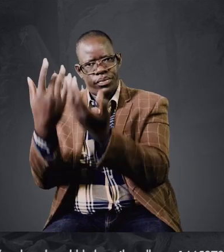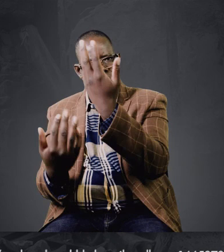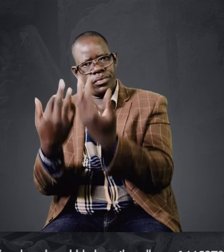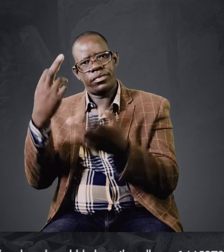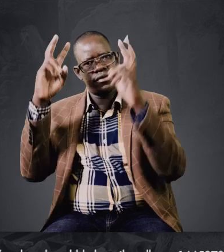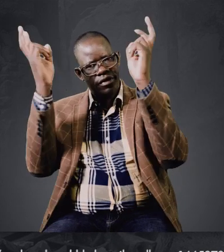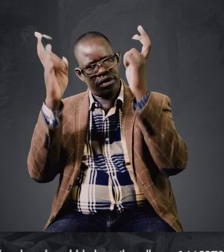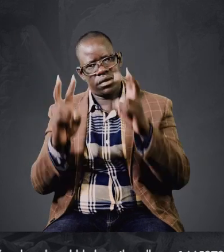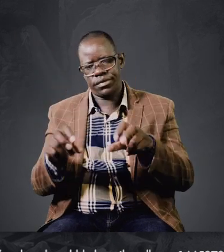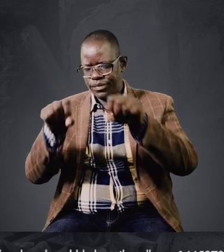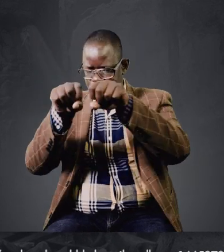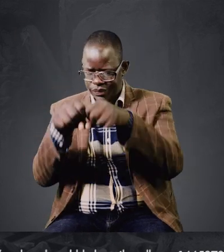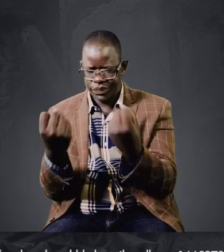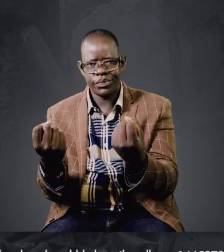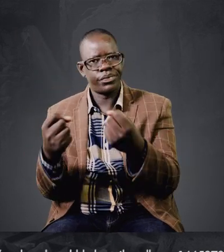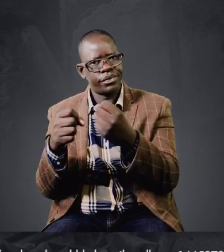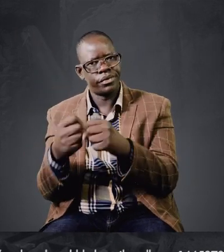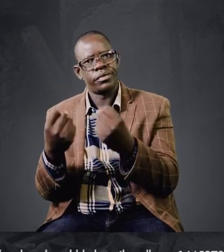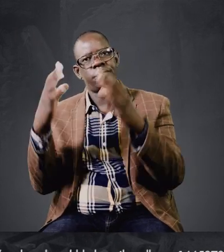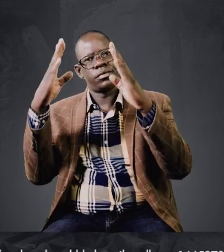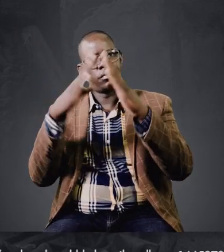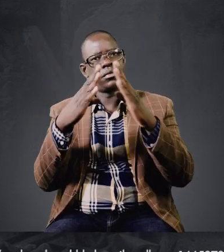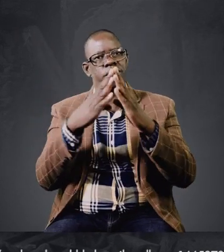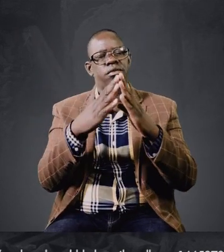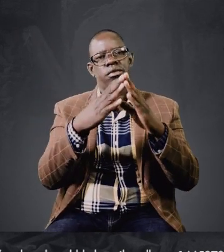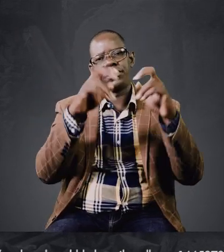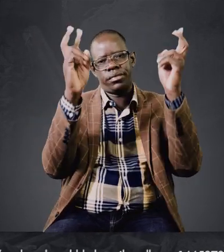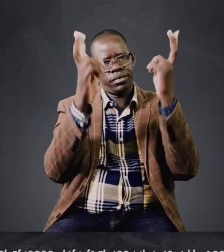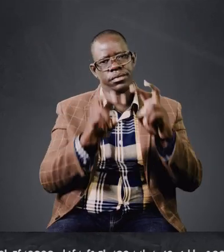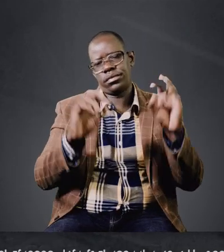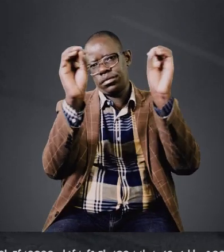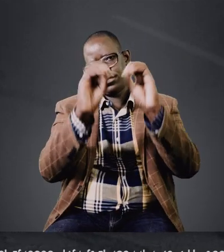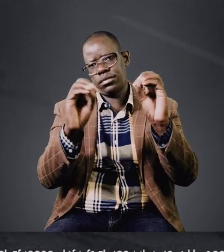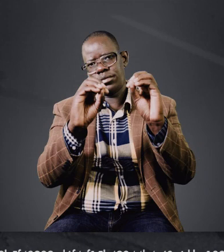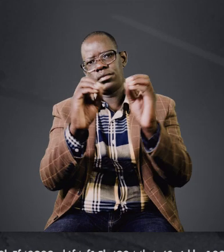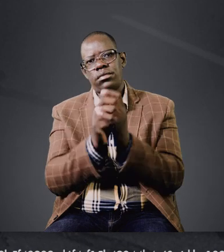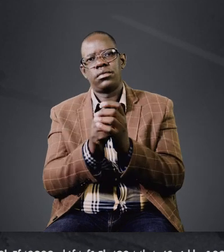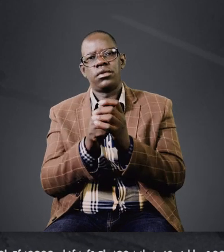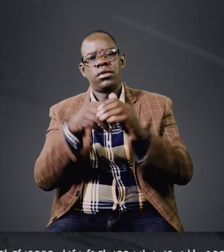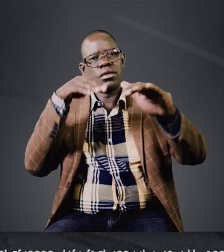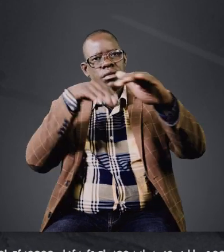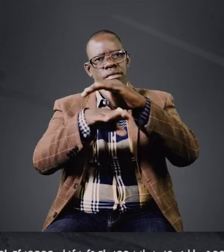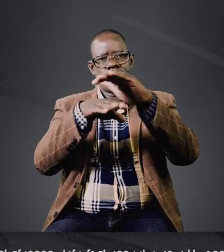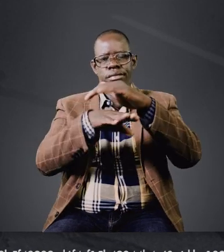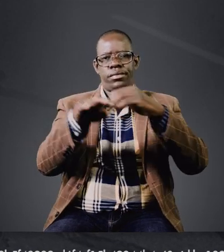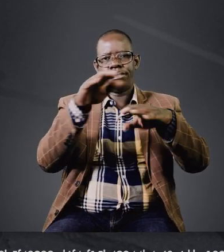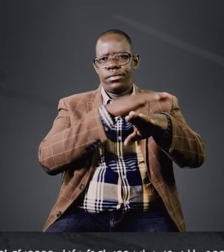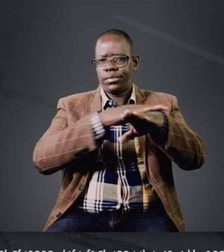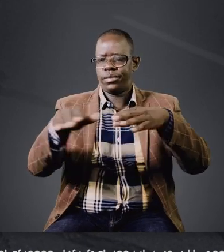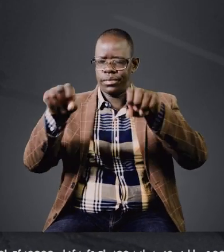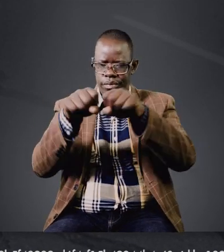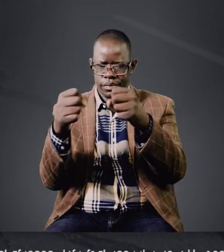Electricity lines are destroyed and houses will be left without power. Bridges and roads are damaged or